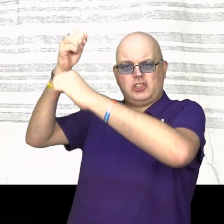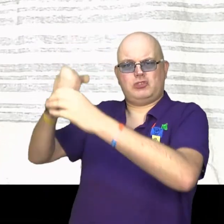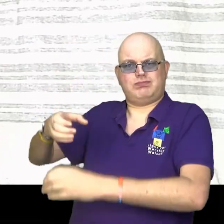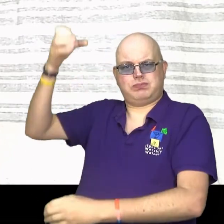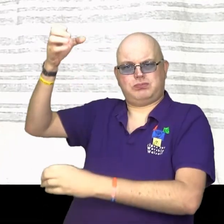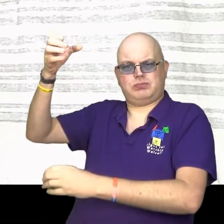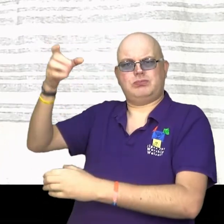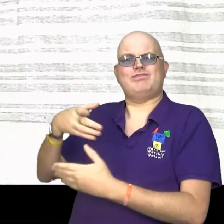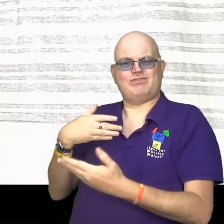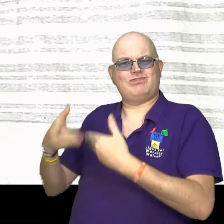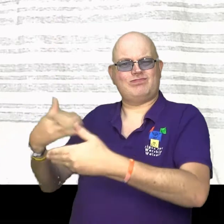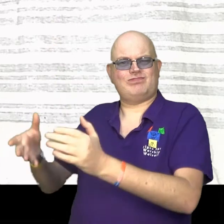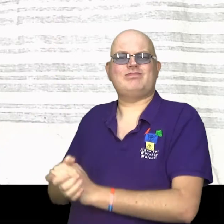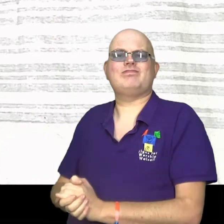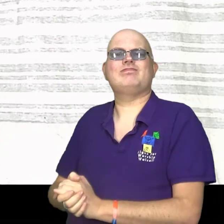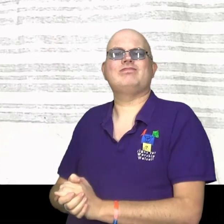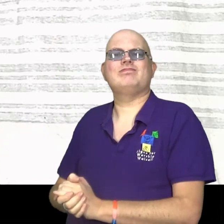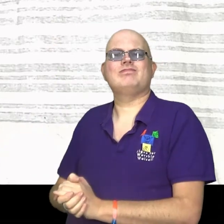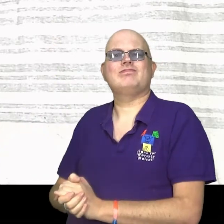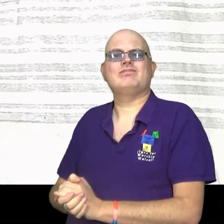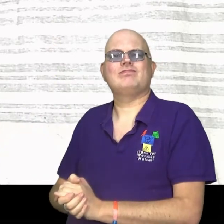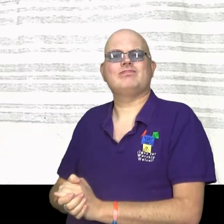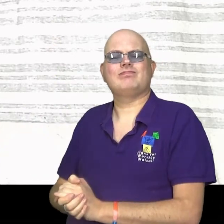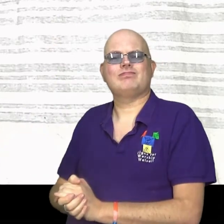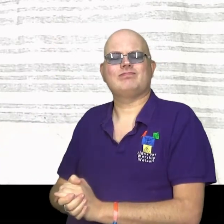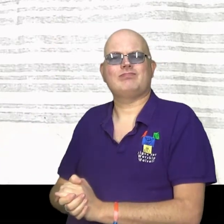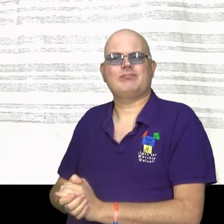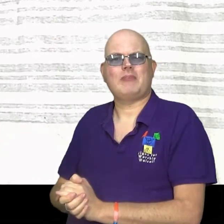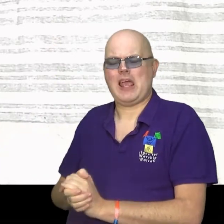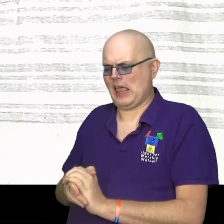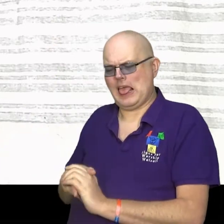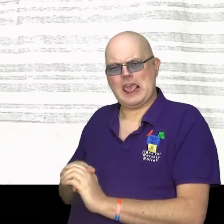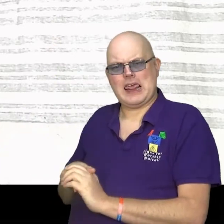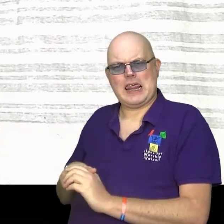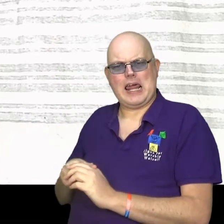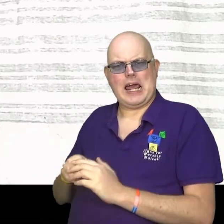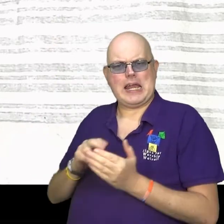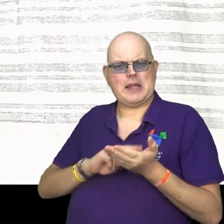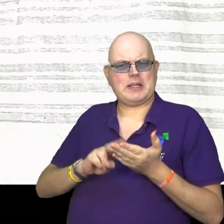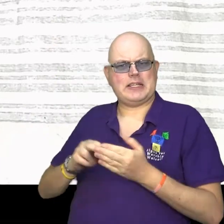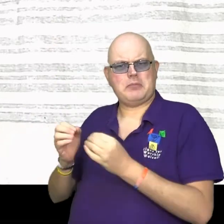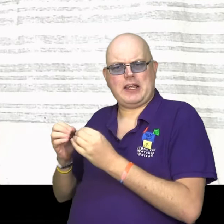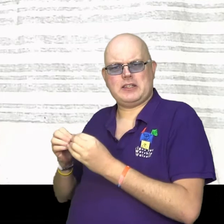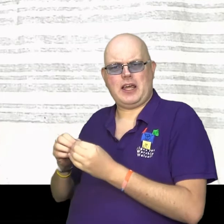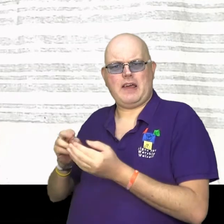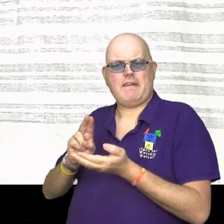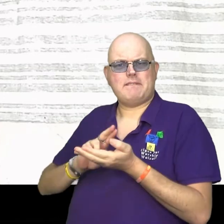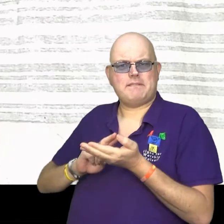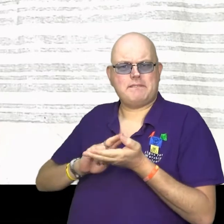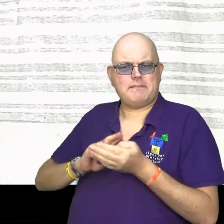giant statue and all of that. Now, it's not actually true that they were father and son. The